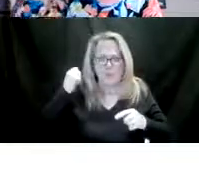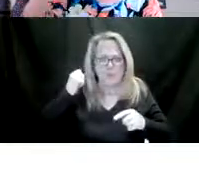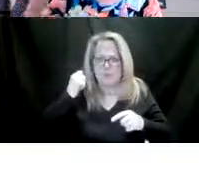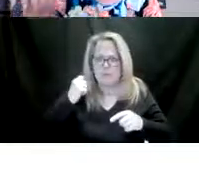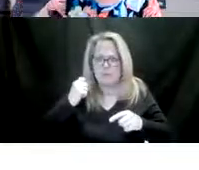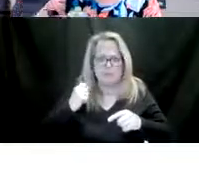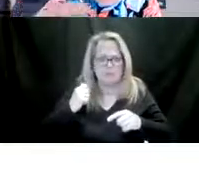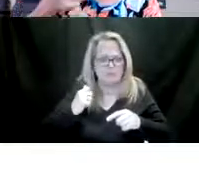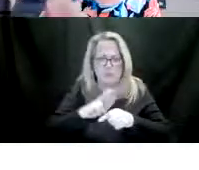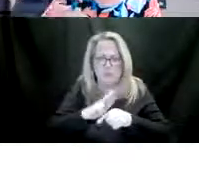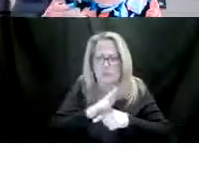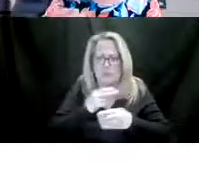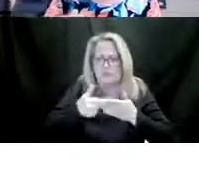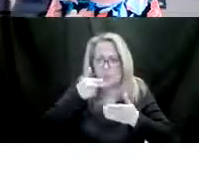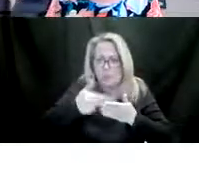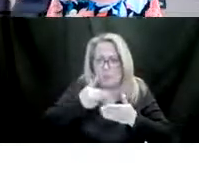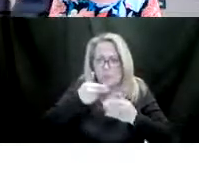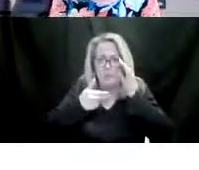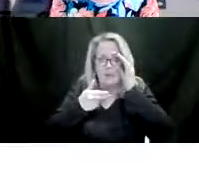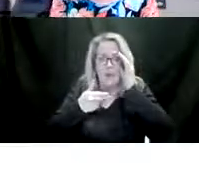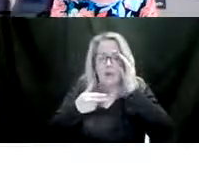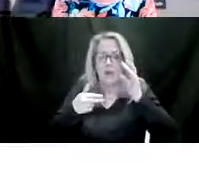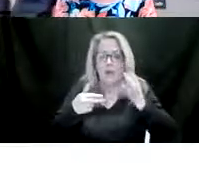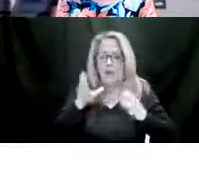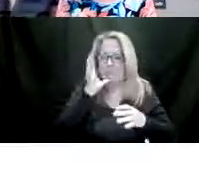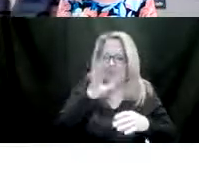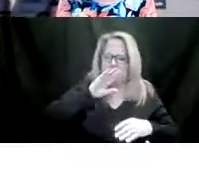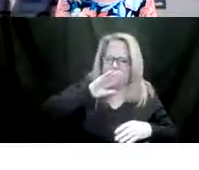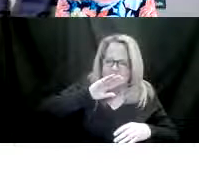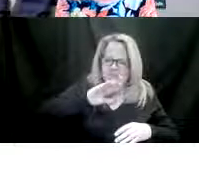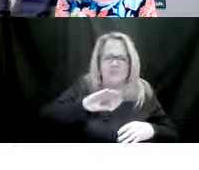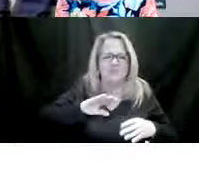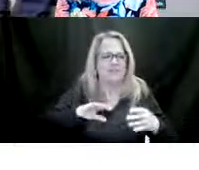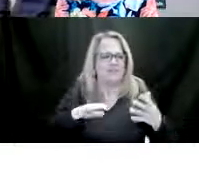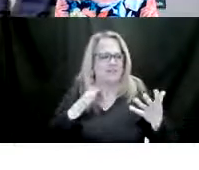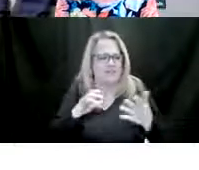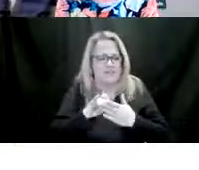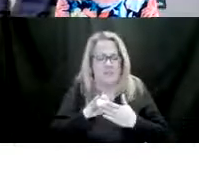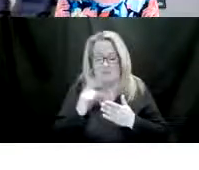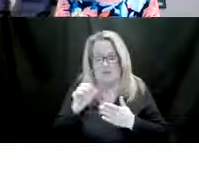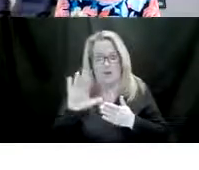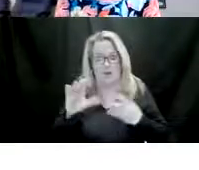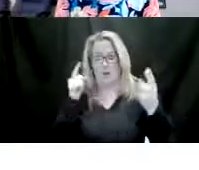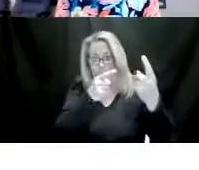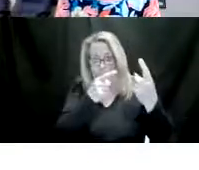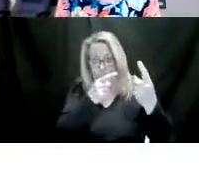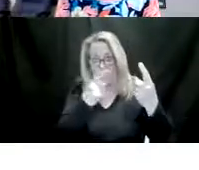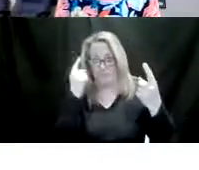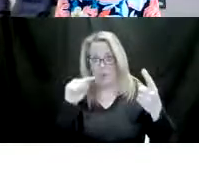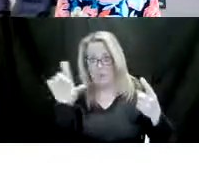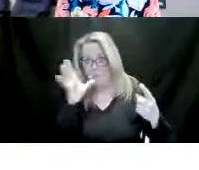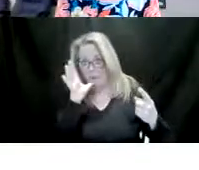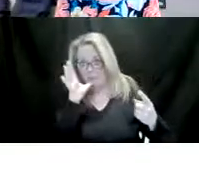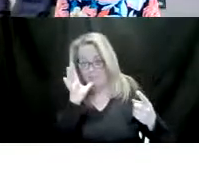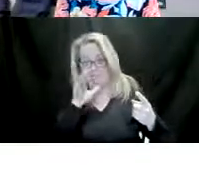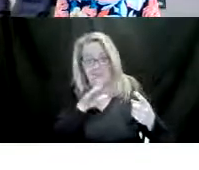anything with a spoon in terms of eating with a spoon. And mom was frustrated, and that was one of her major goals. So we thought maybe